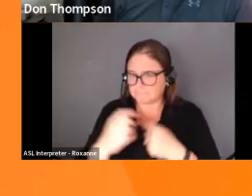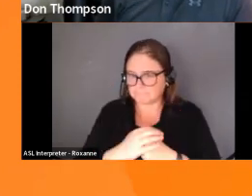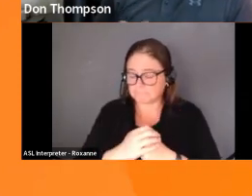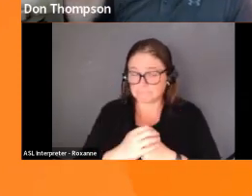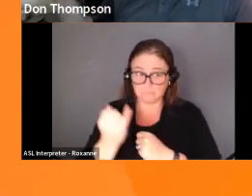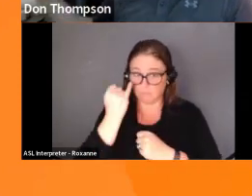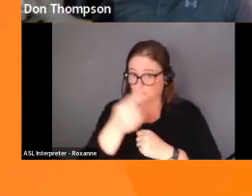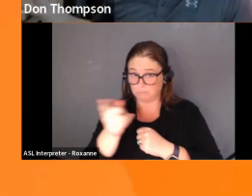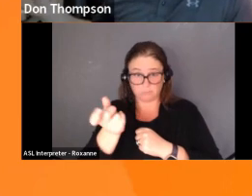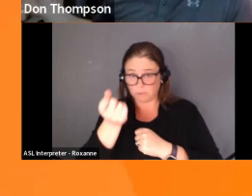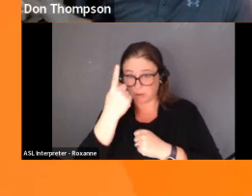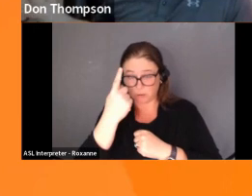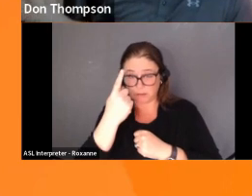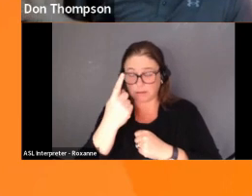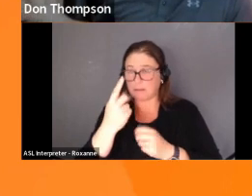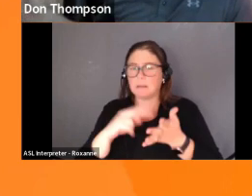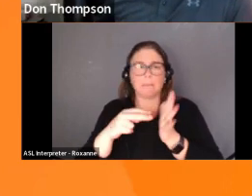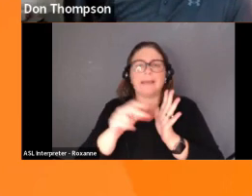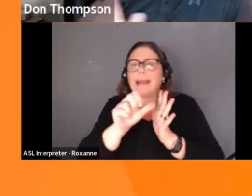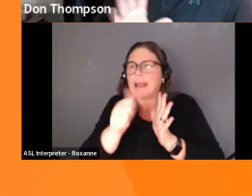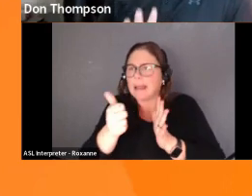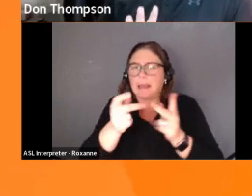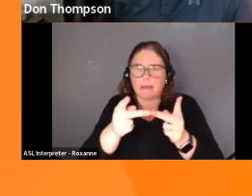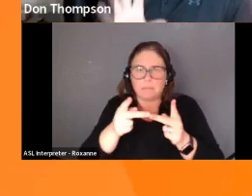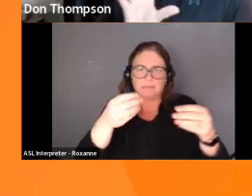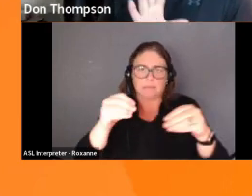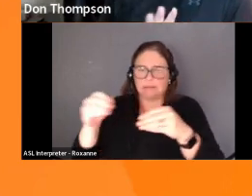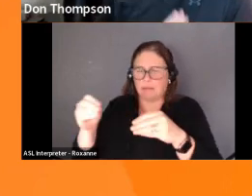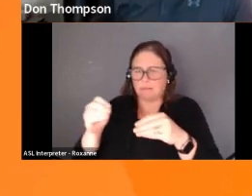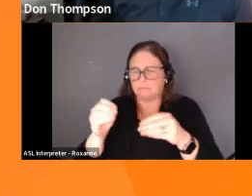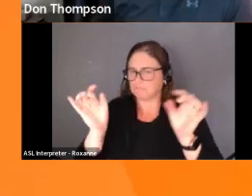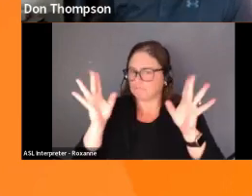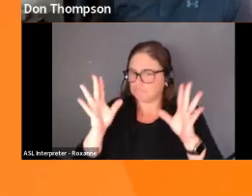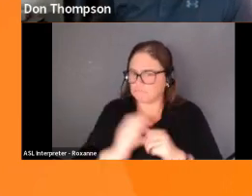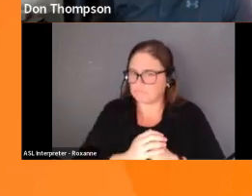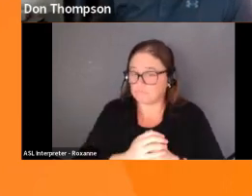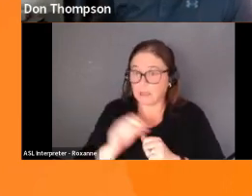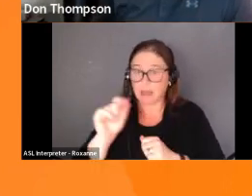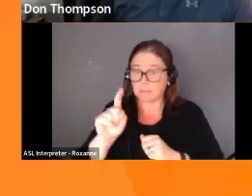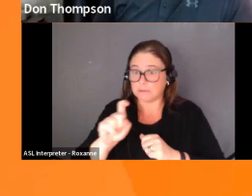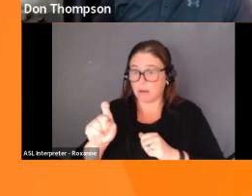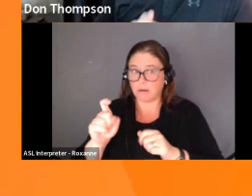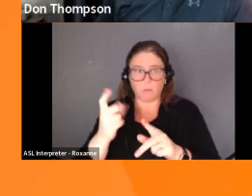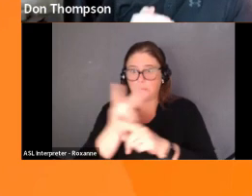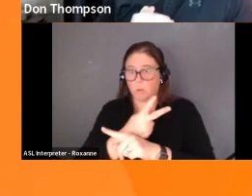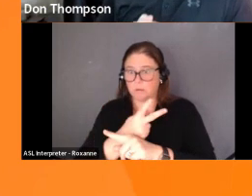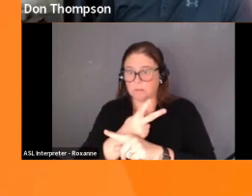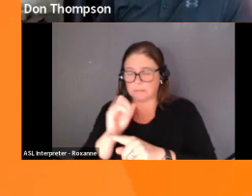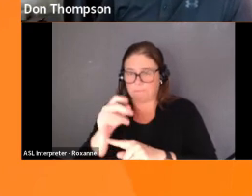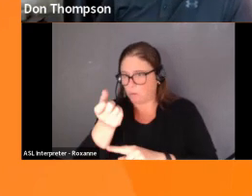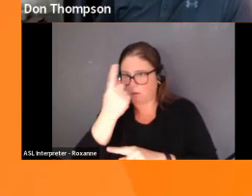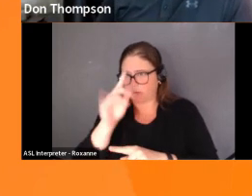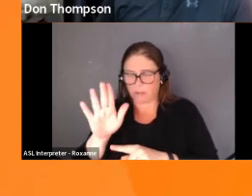costs, any channel will be bad for you. Amazon will be horrible for you. Okay, you have to know